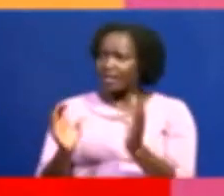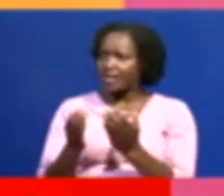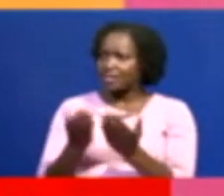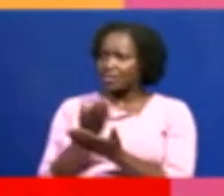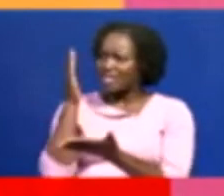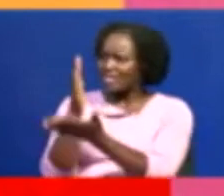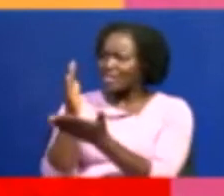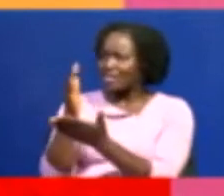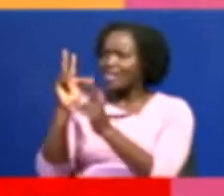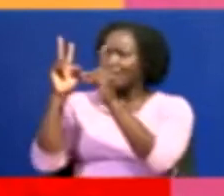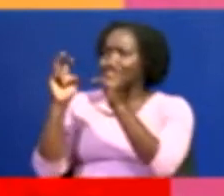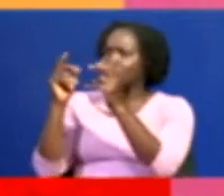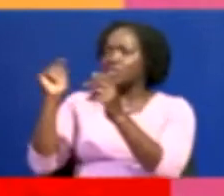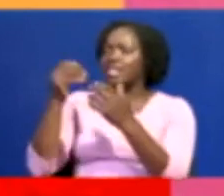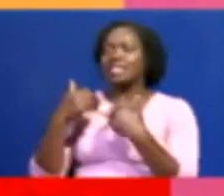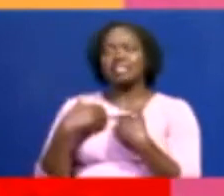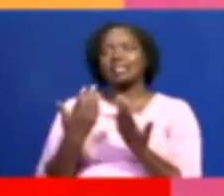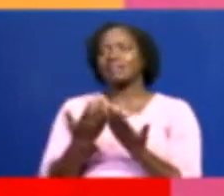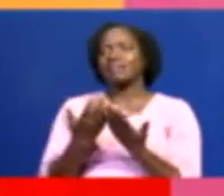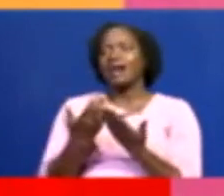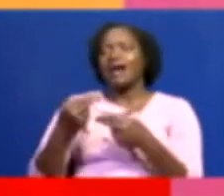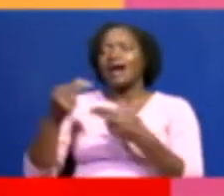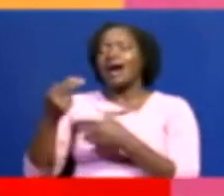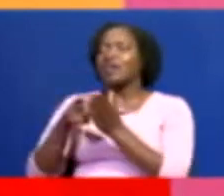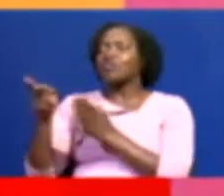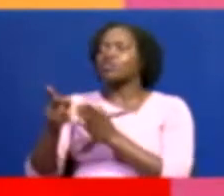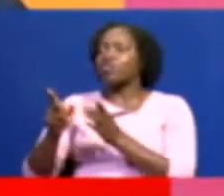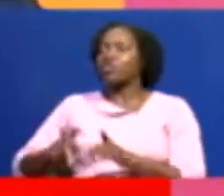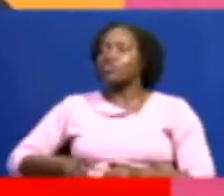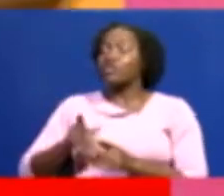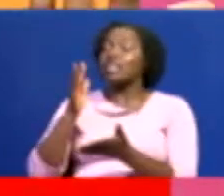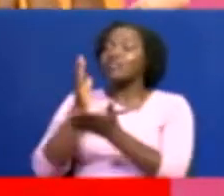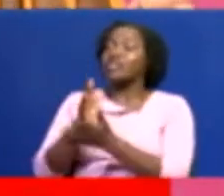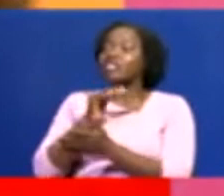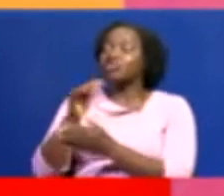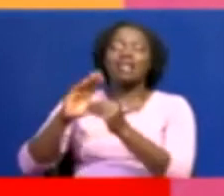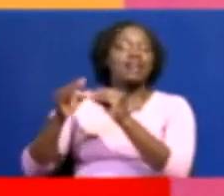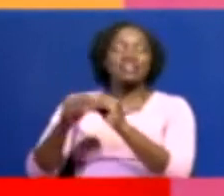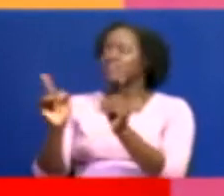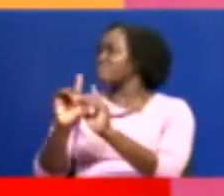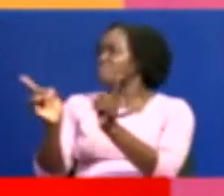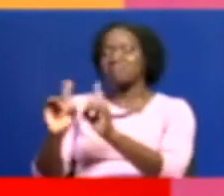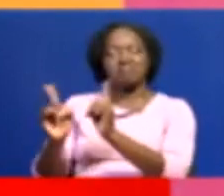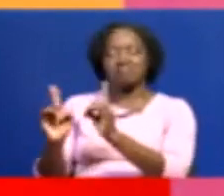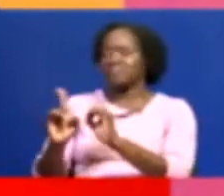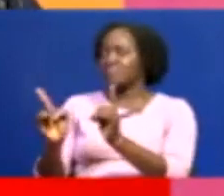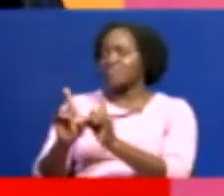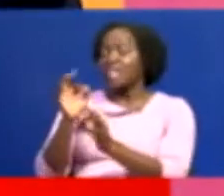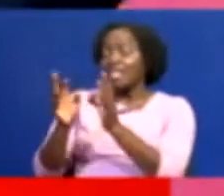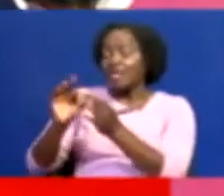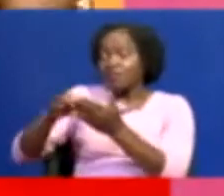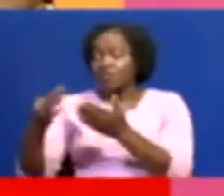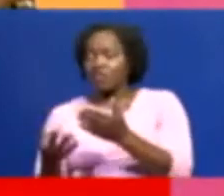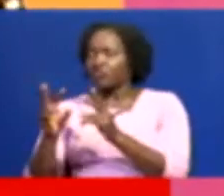real issues that Kenyans are having. High cost of living is a fact, it's not a creation. So if we fail to look at